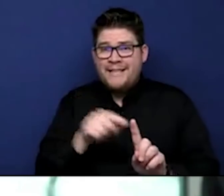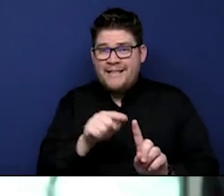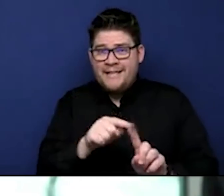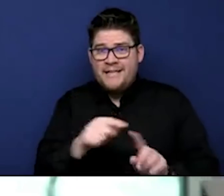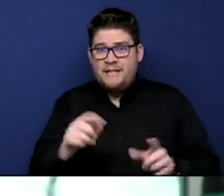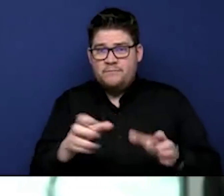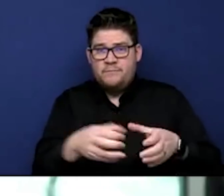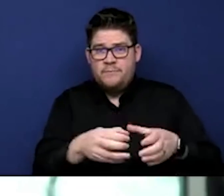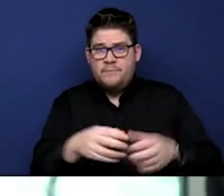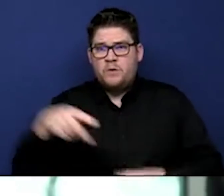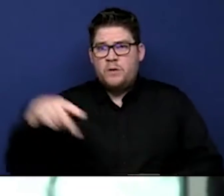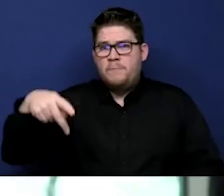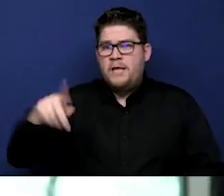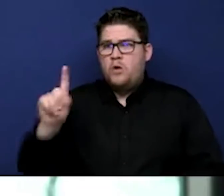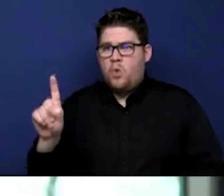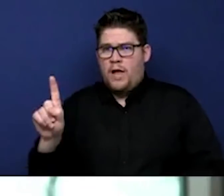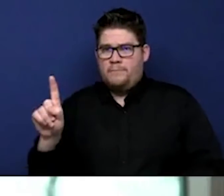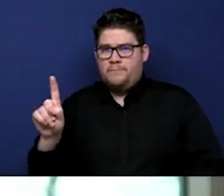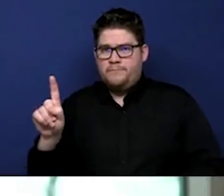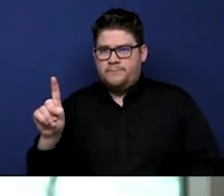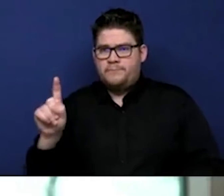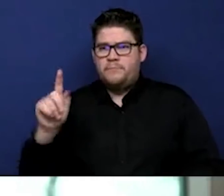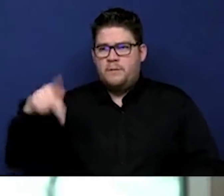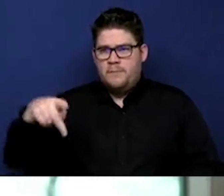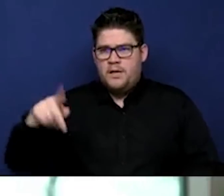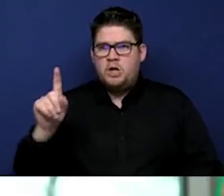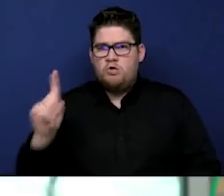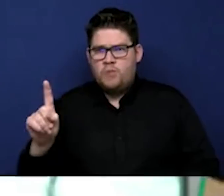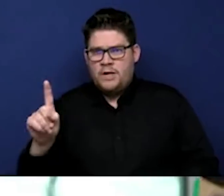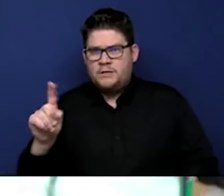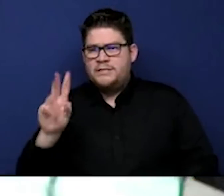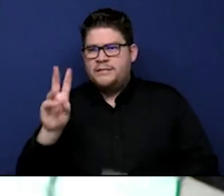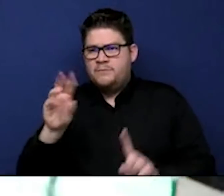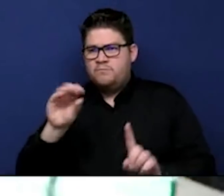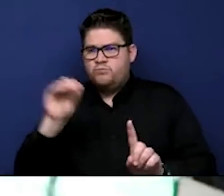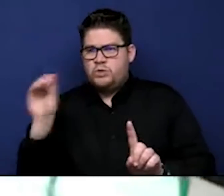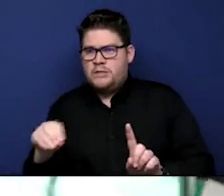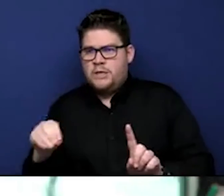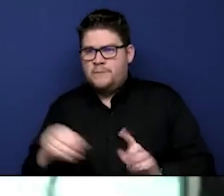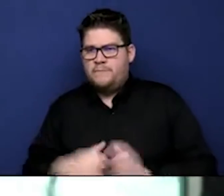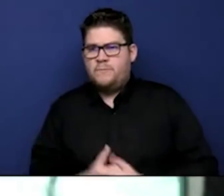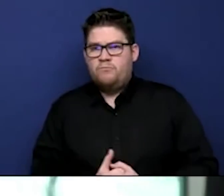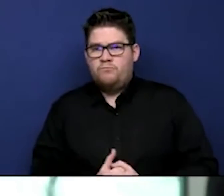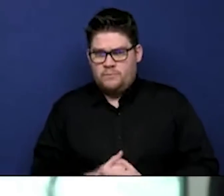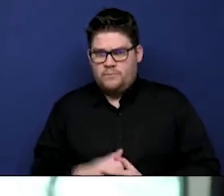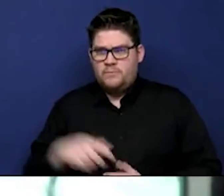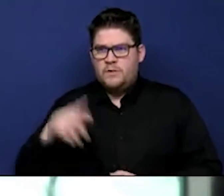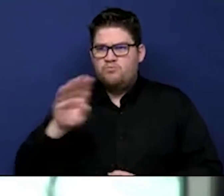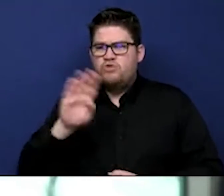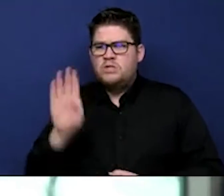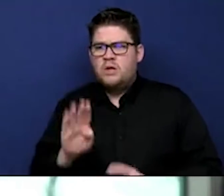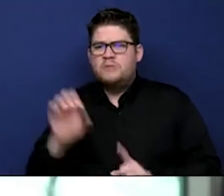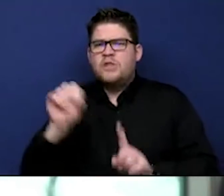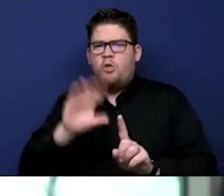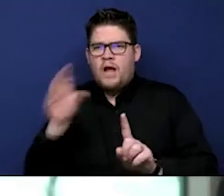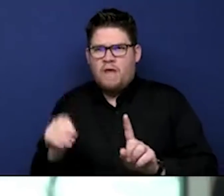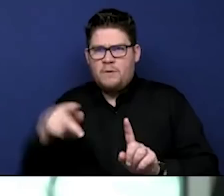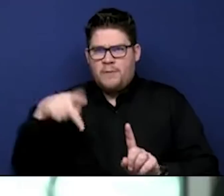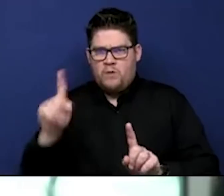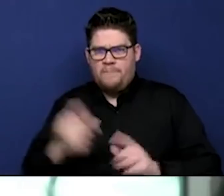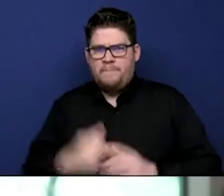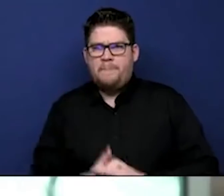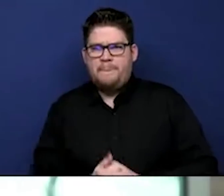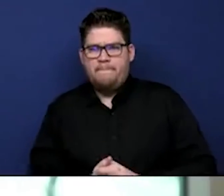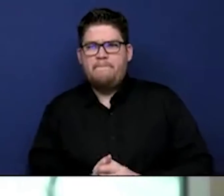the P1 variant. That's about 6% of people in hospital right now. And there's one person that we know with